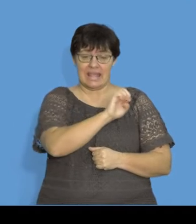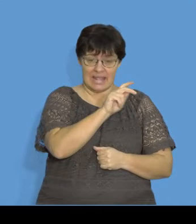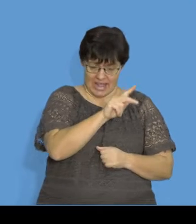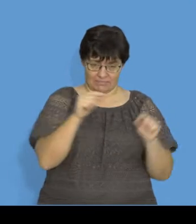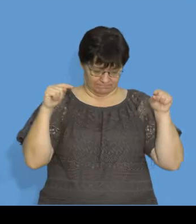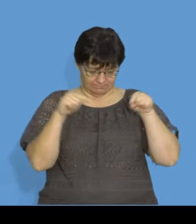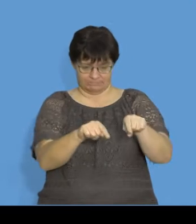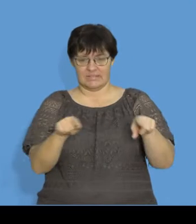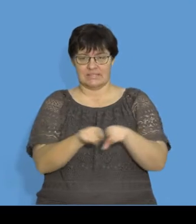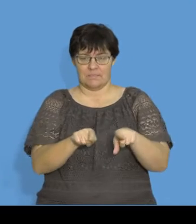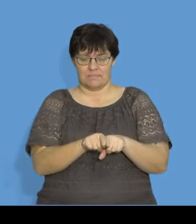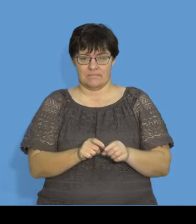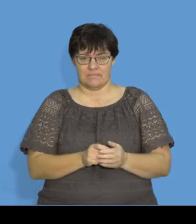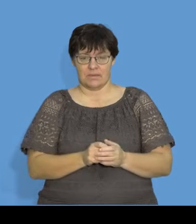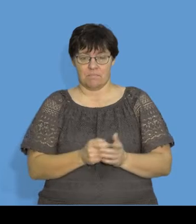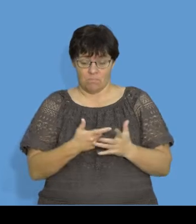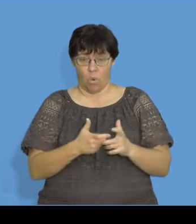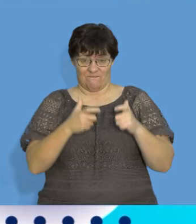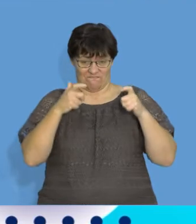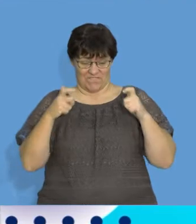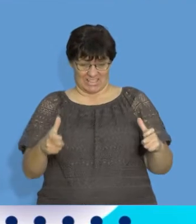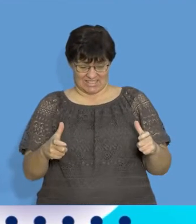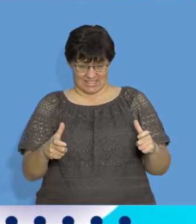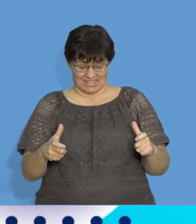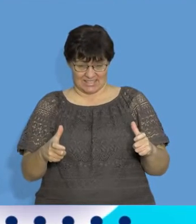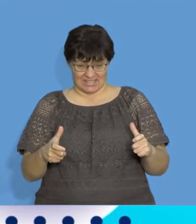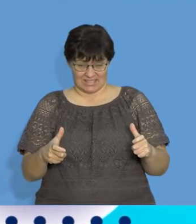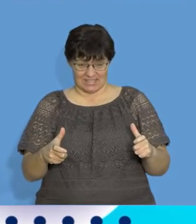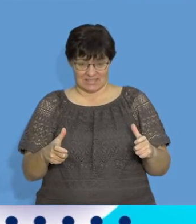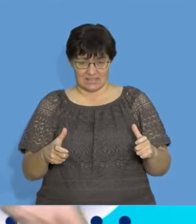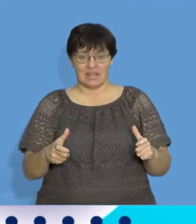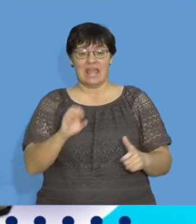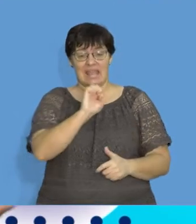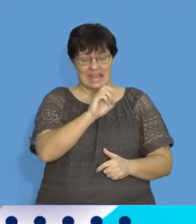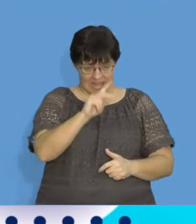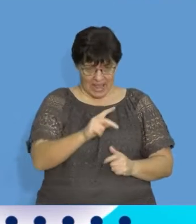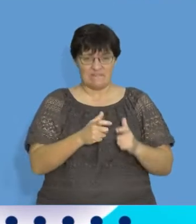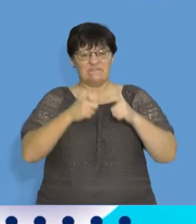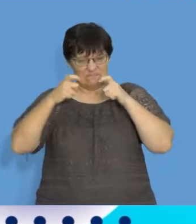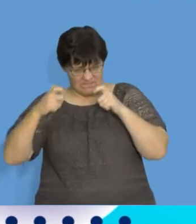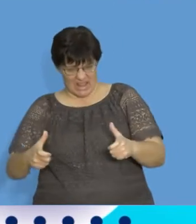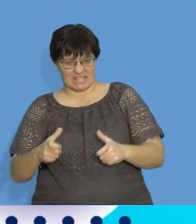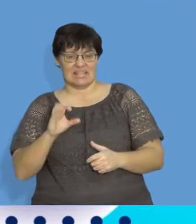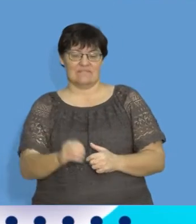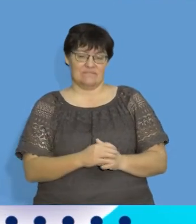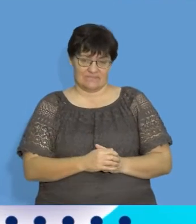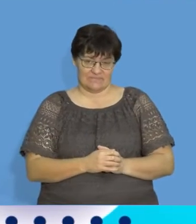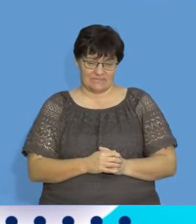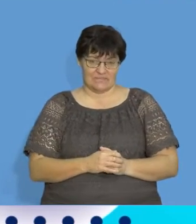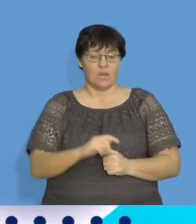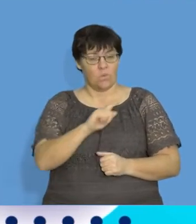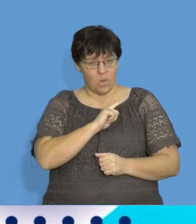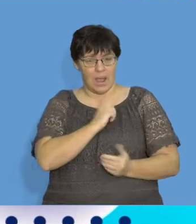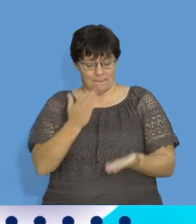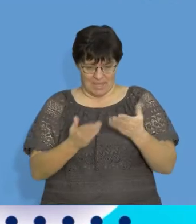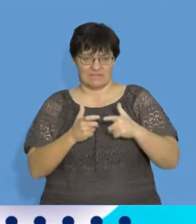kinetic energy. So bigger objects have bigger kinetic energies when they're moving